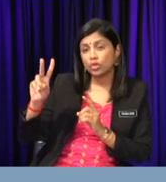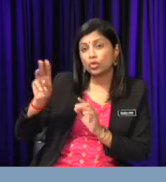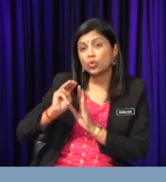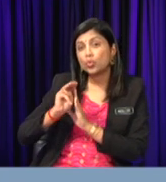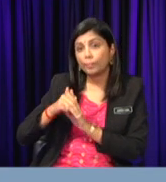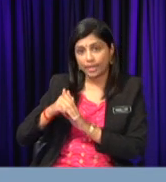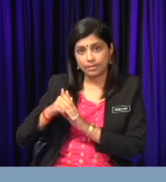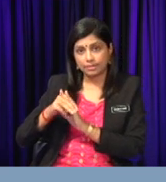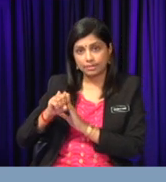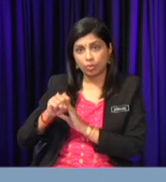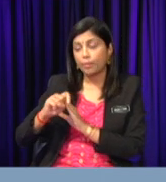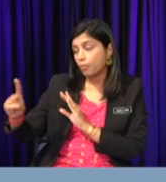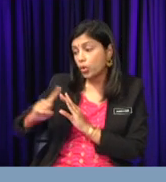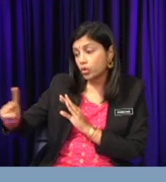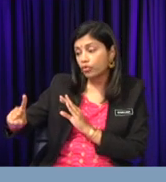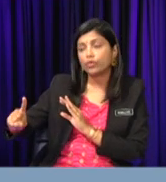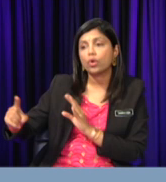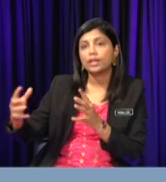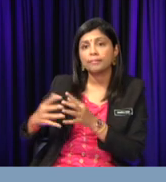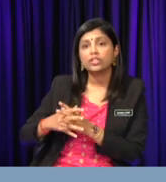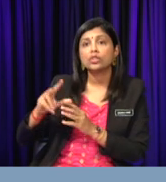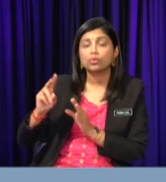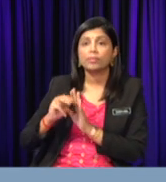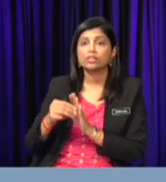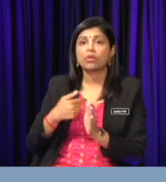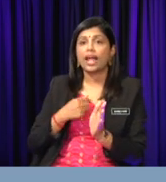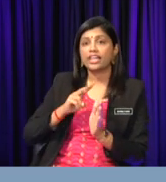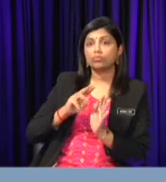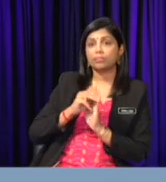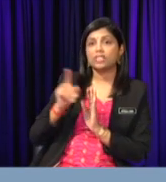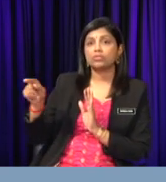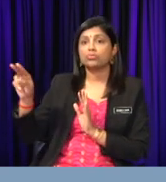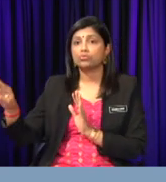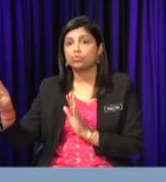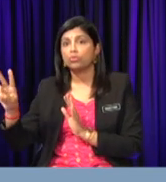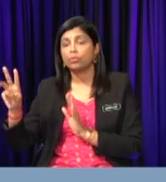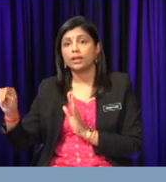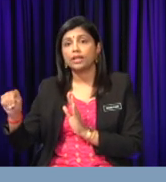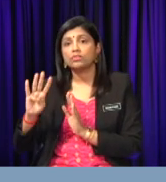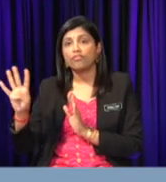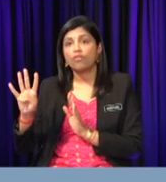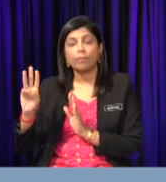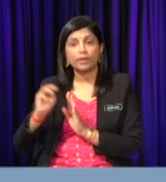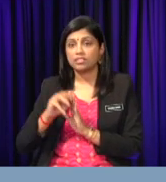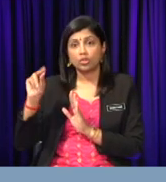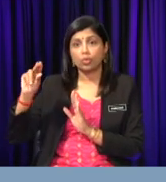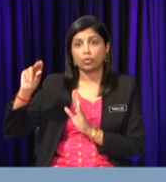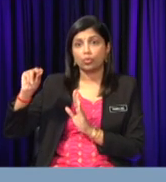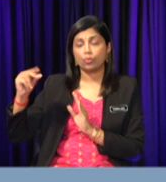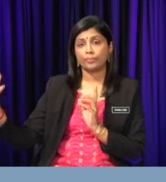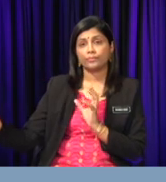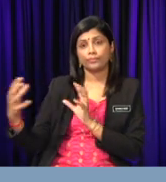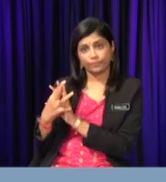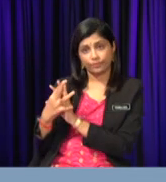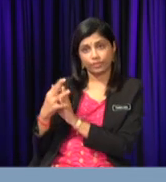will be discussing as what Doshrina and Tivia did just now. Mm-hmm. They took turns. It was